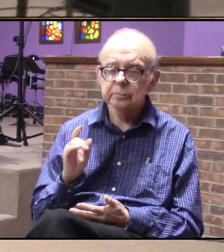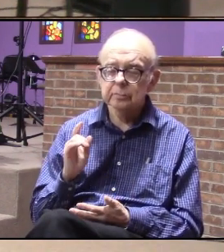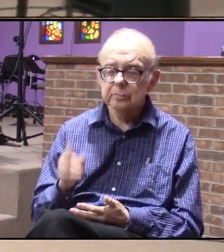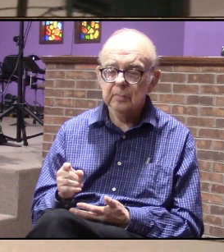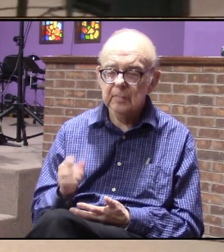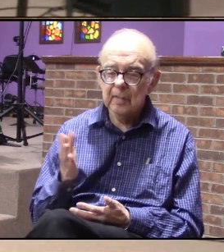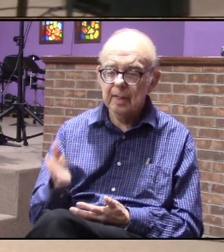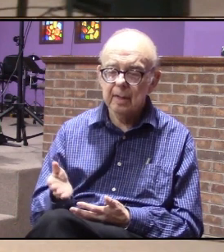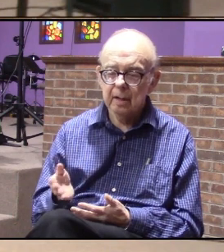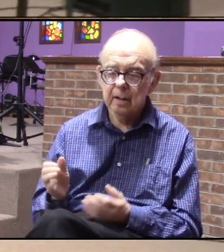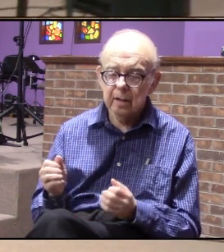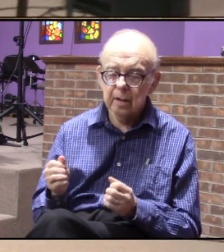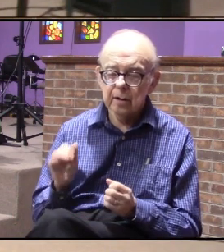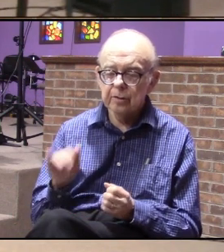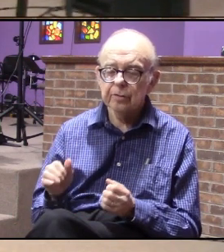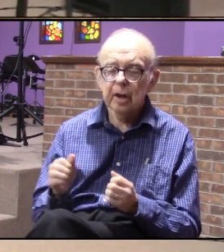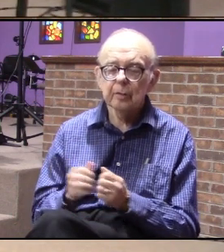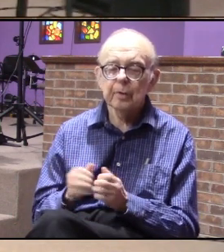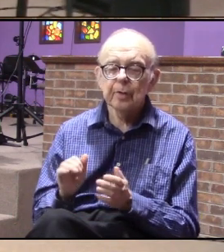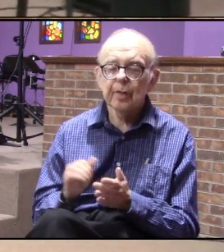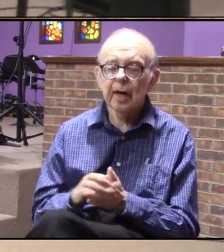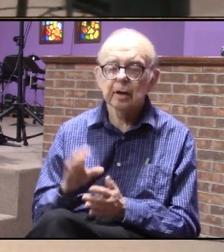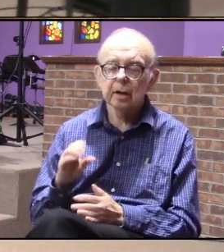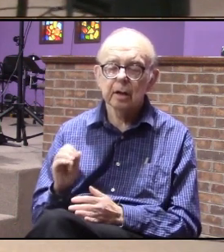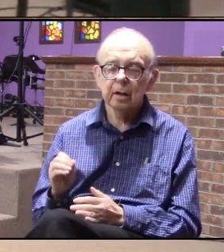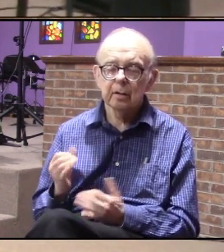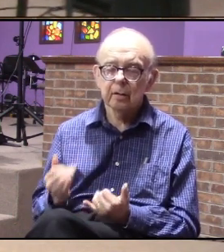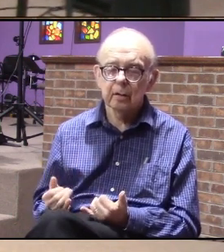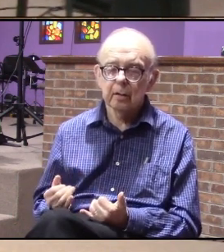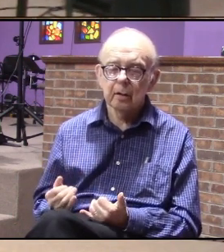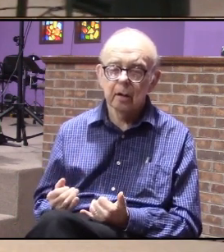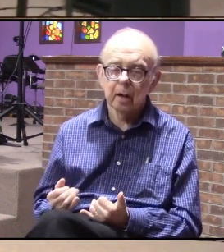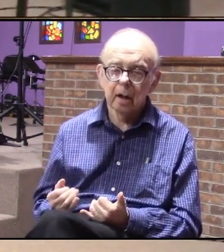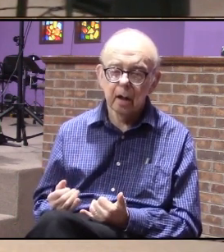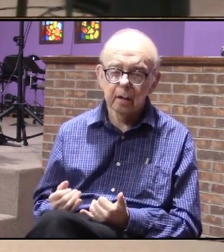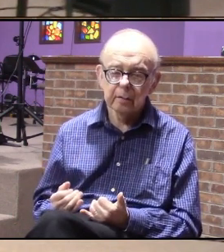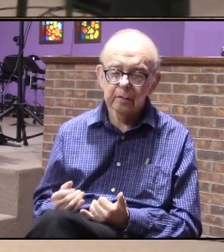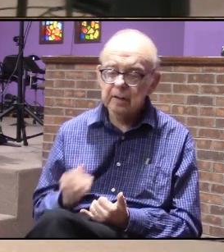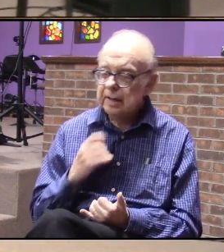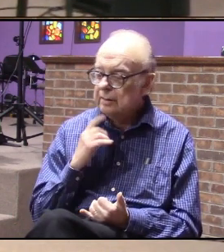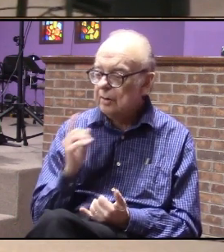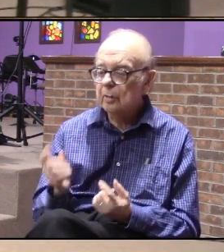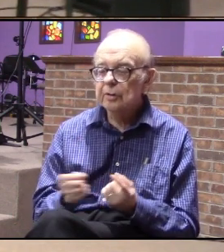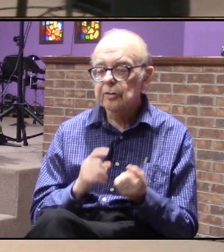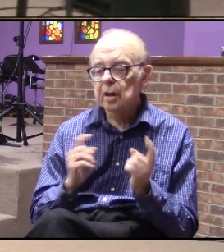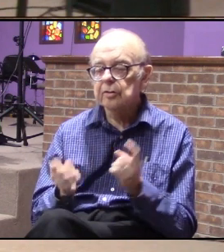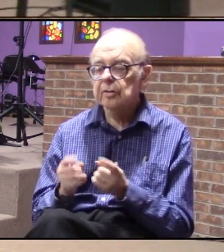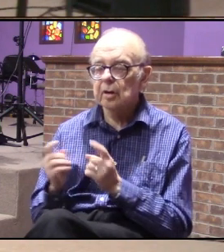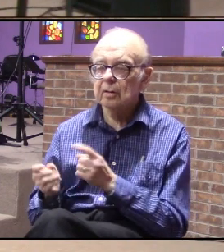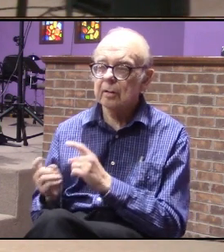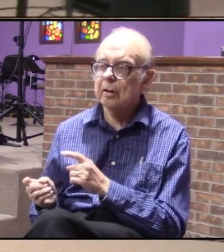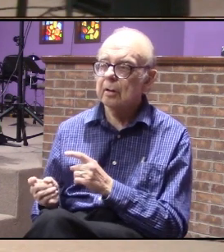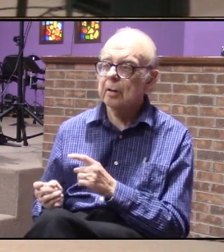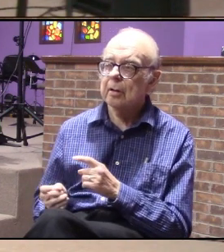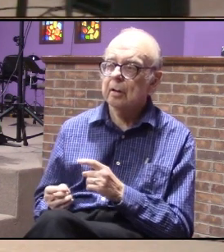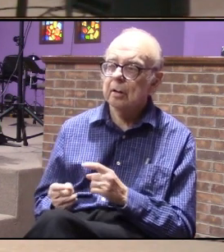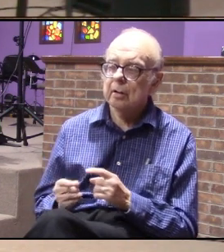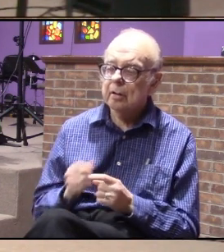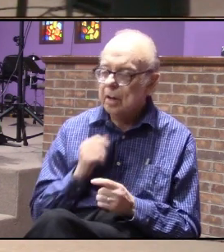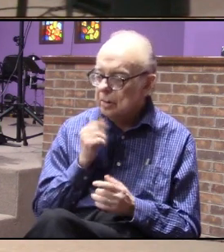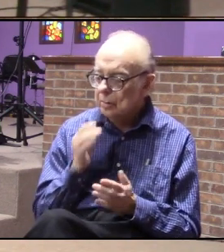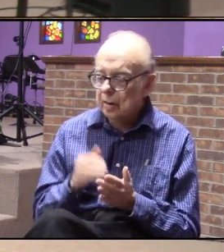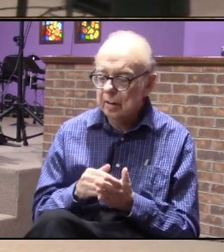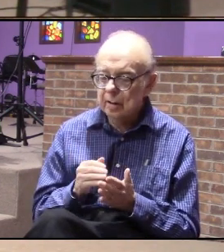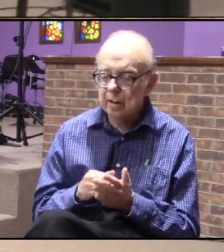you stayed with that company. Today, it's ever changing. Very rarely will